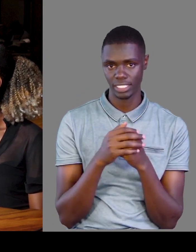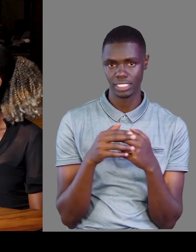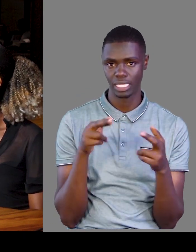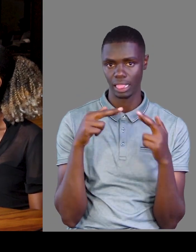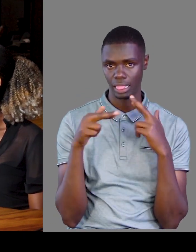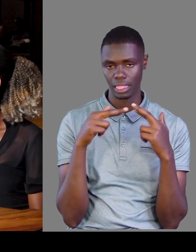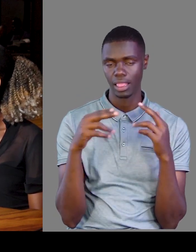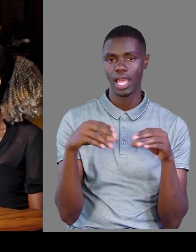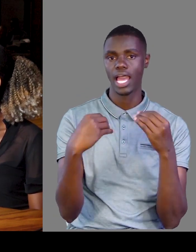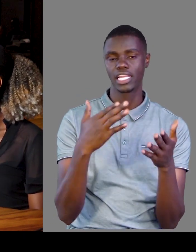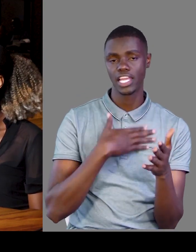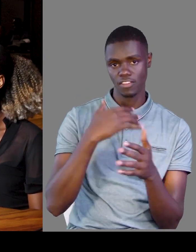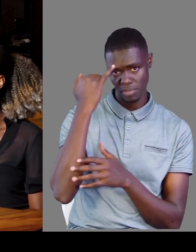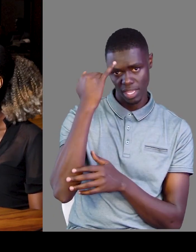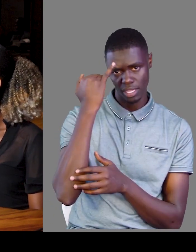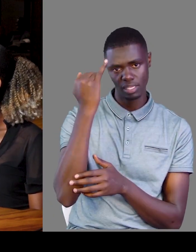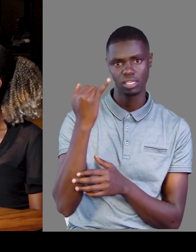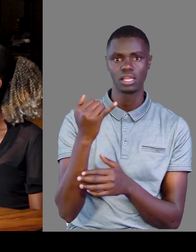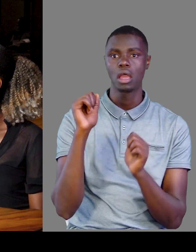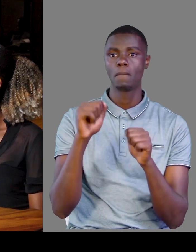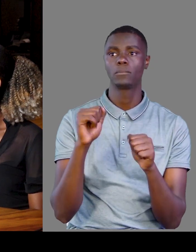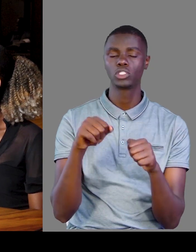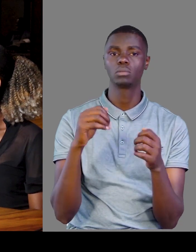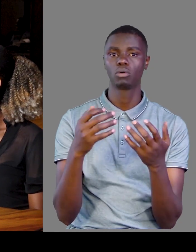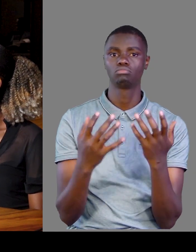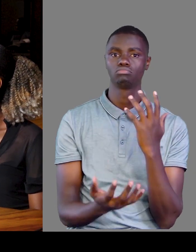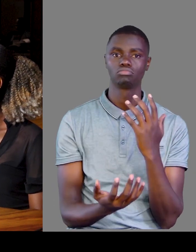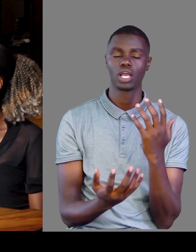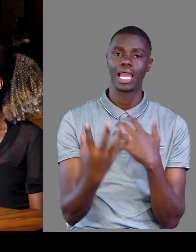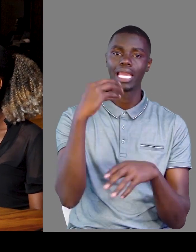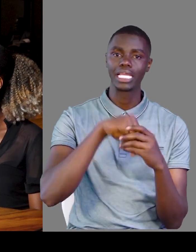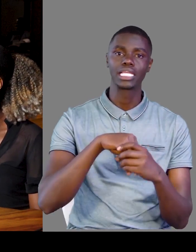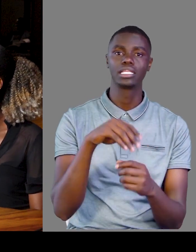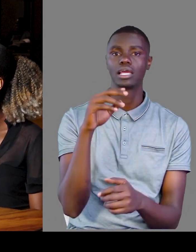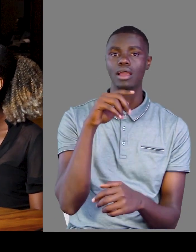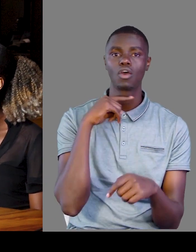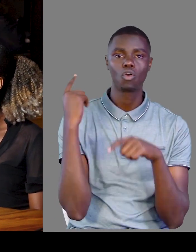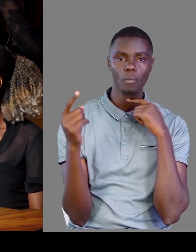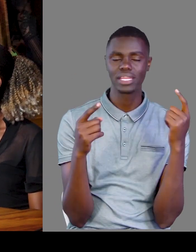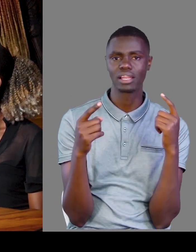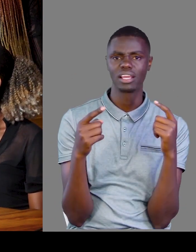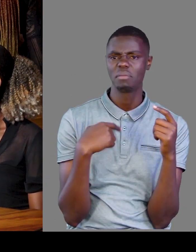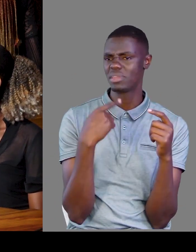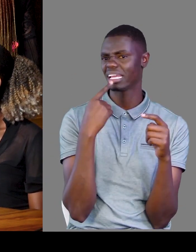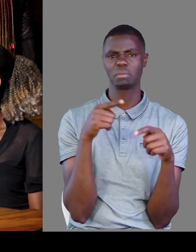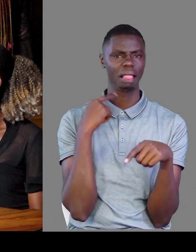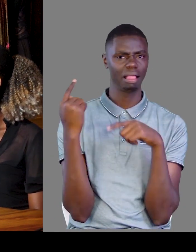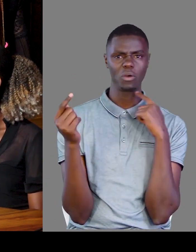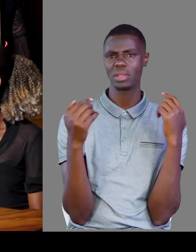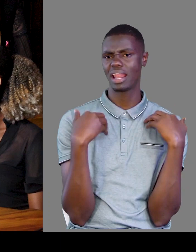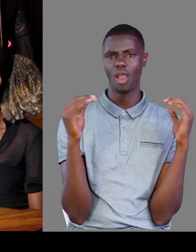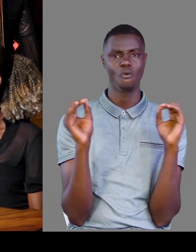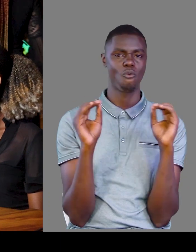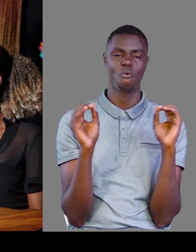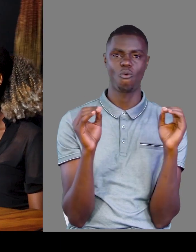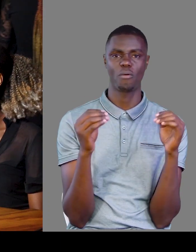just gave me ideas. Why don't we create some comedy things? I say, I'm not a comedian. Like,